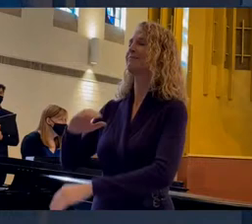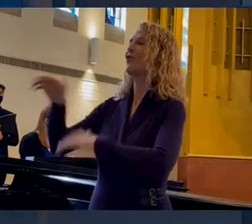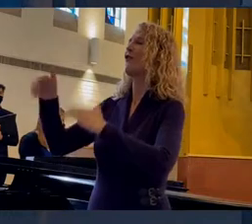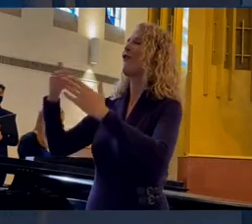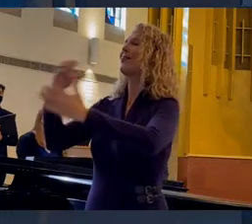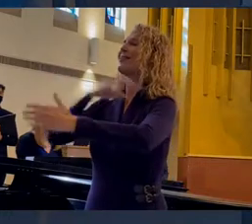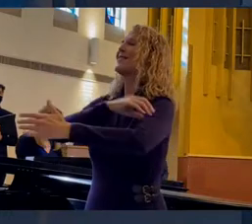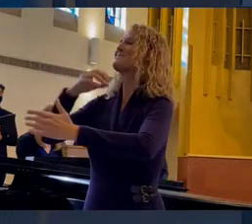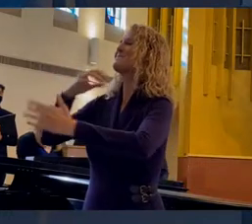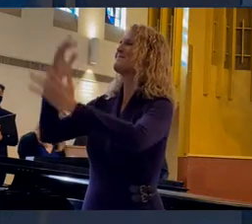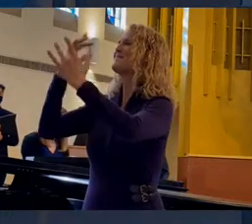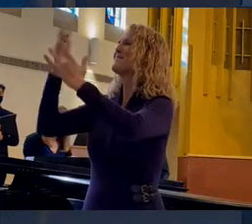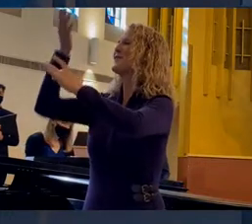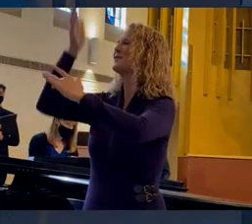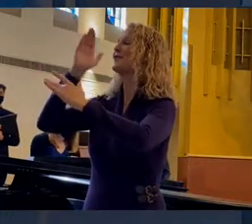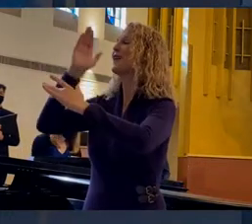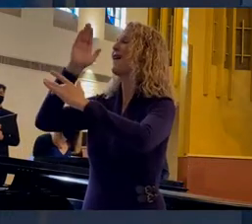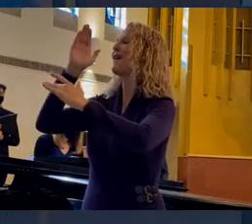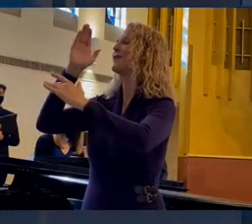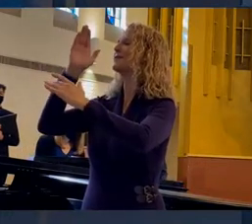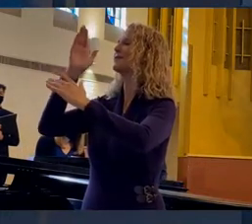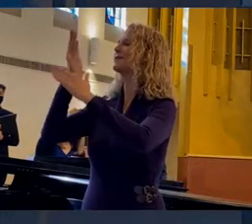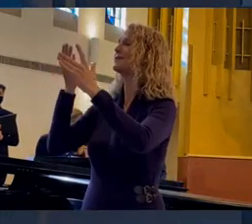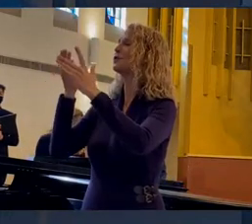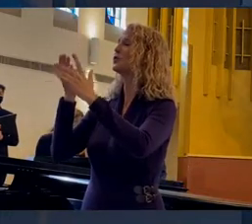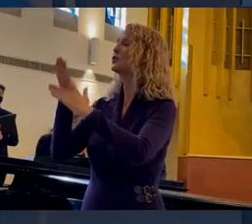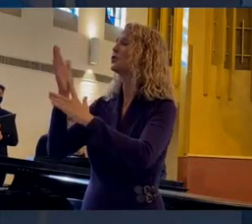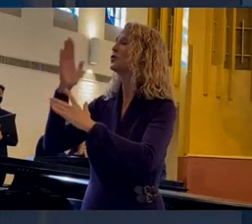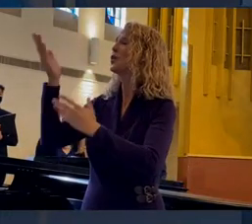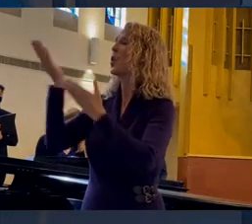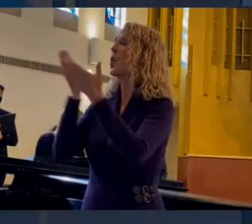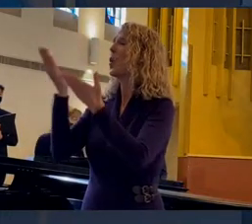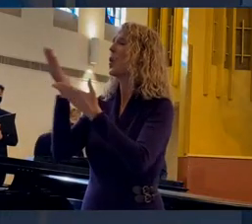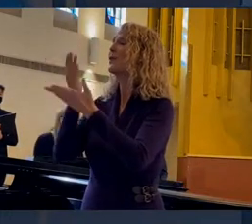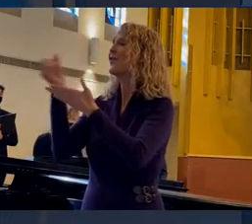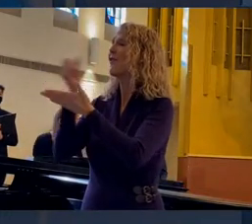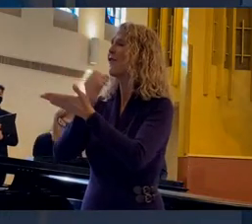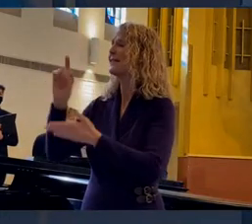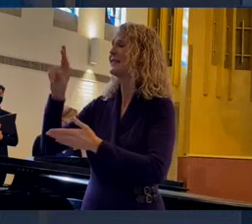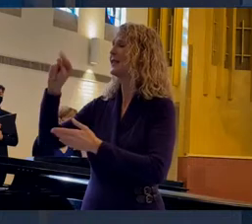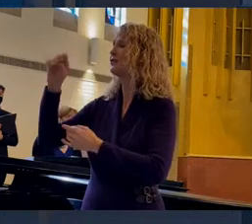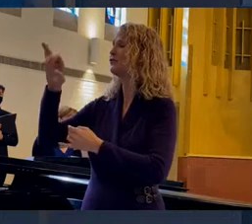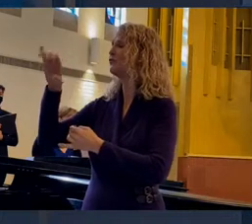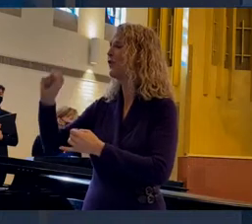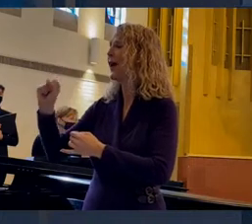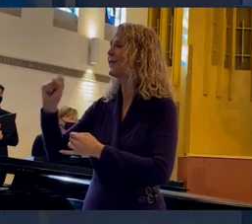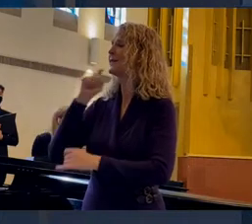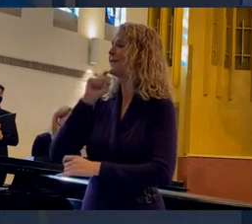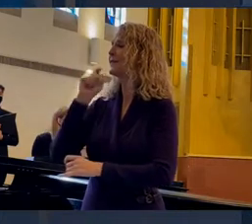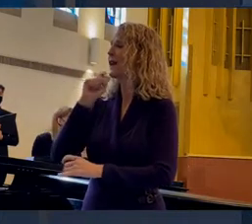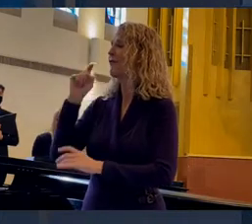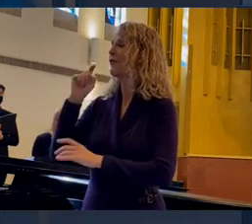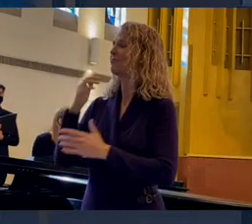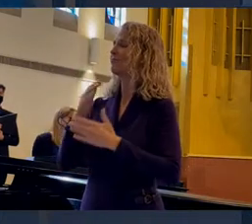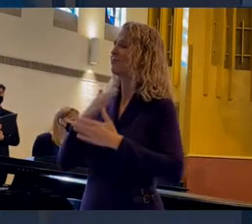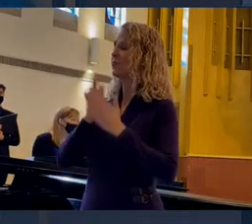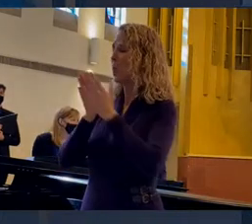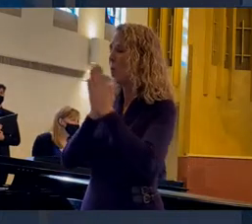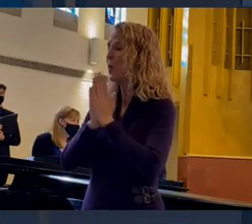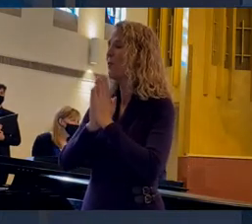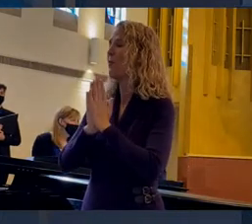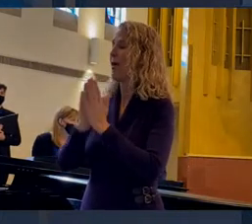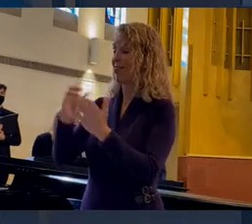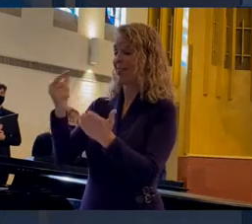Almighty and merciful God, who through your servant, St. Francis Xavier, your priest, enabled the gospel